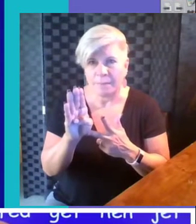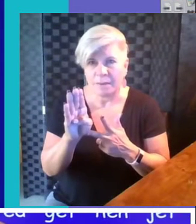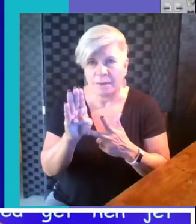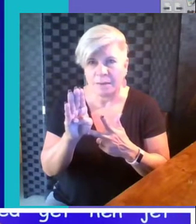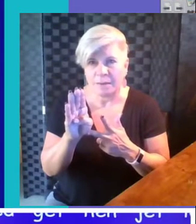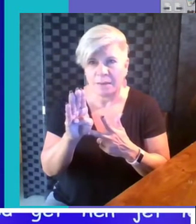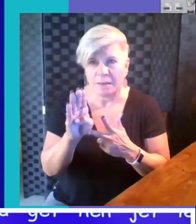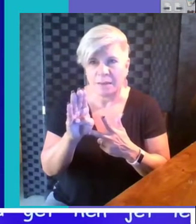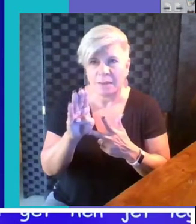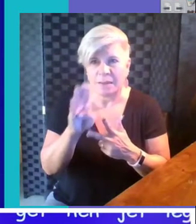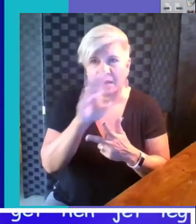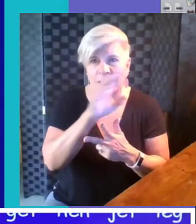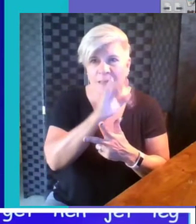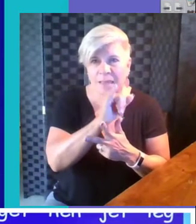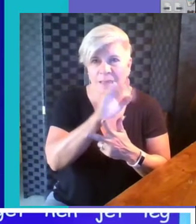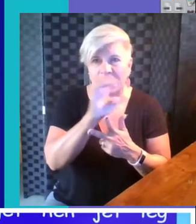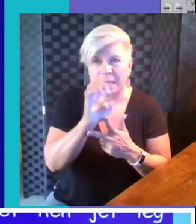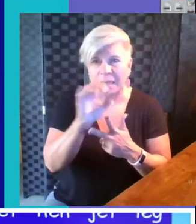w-eb,